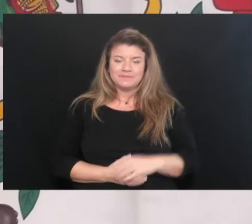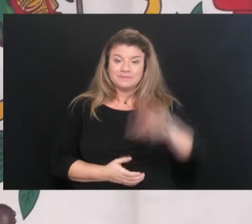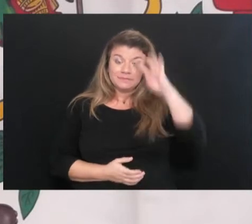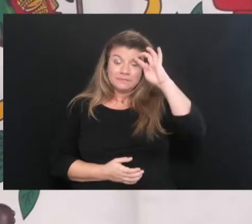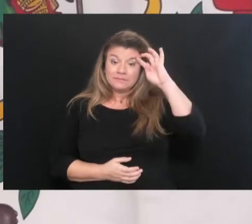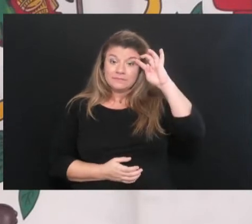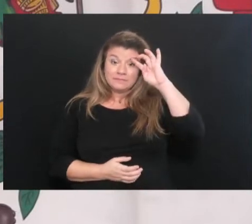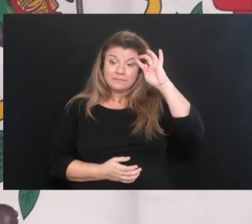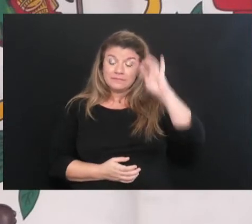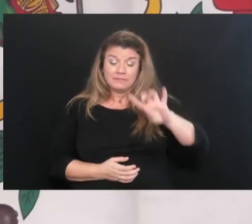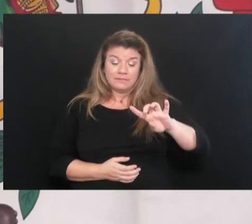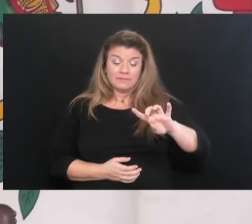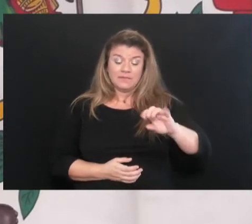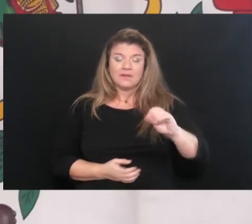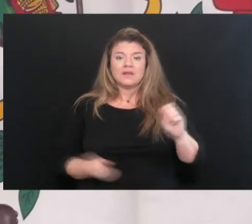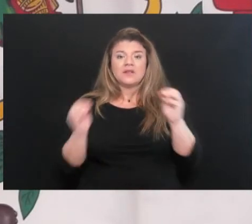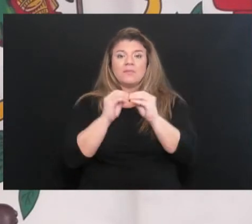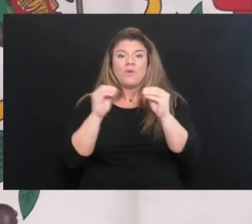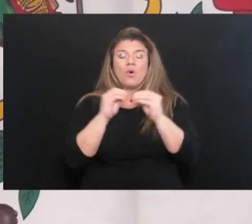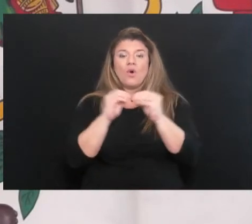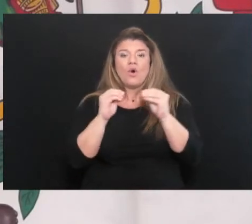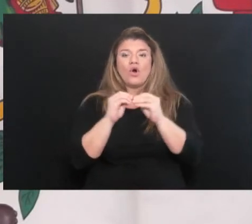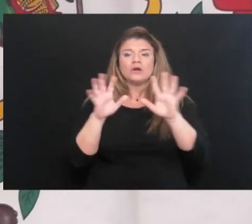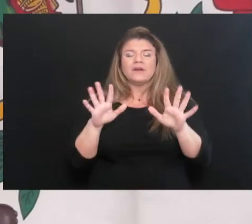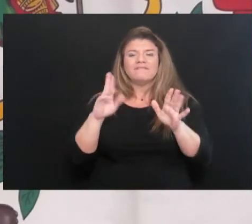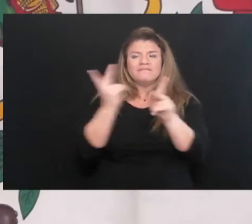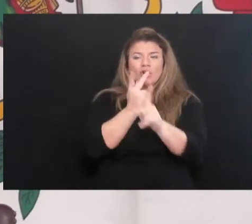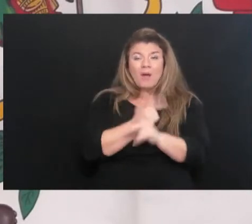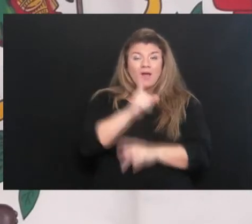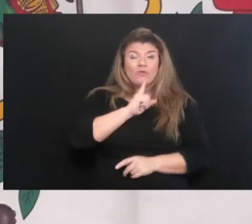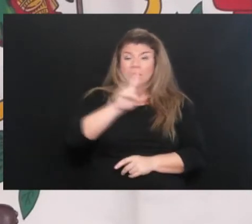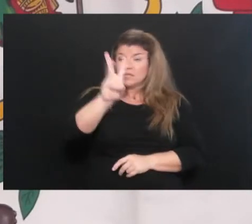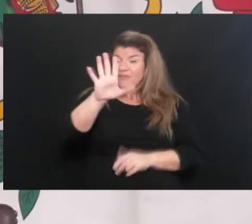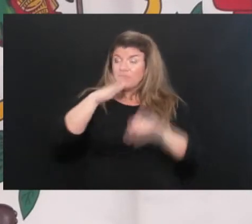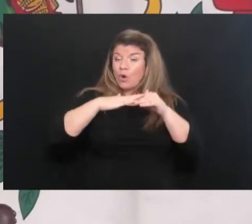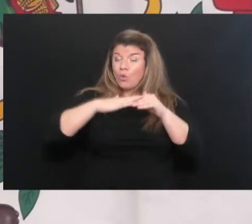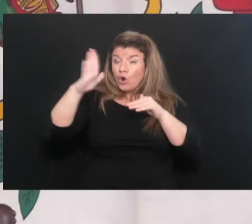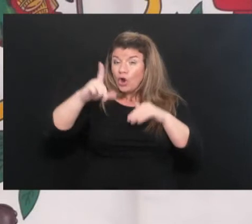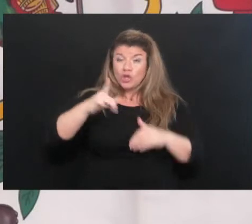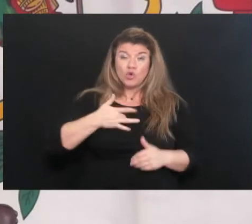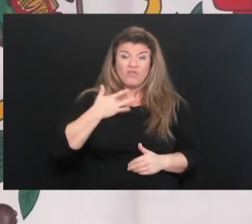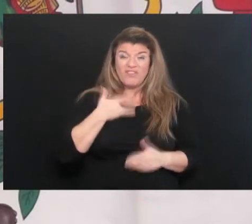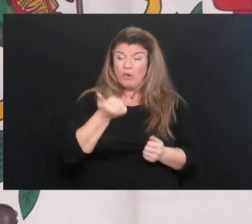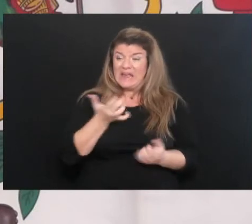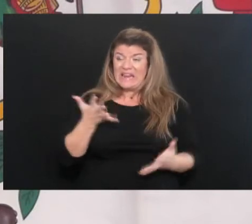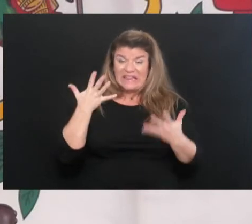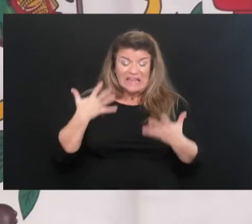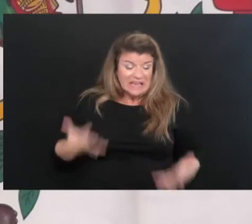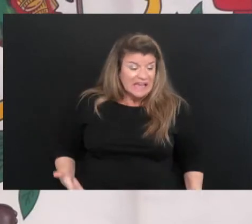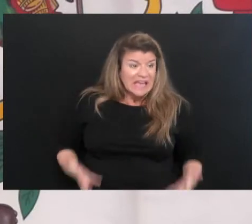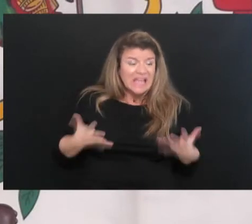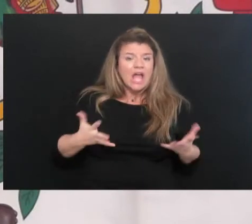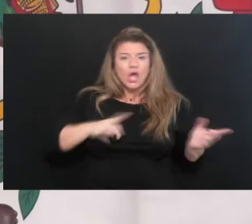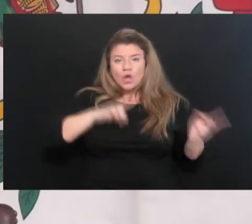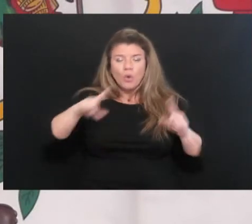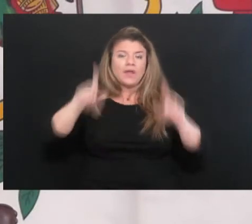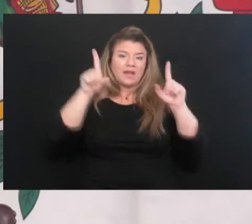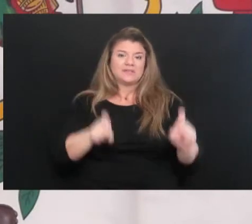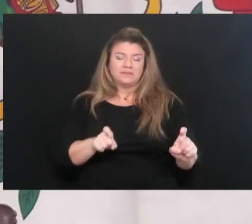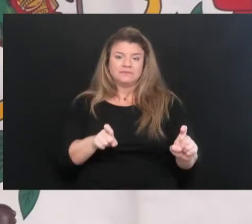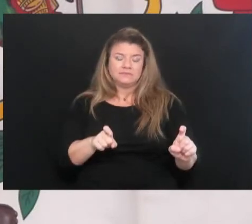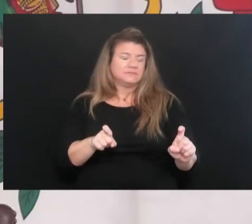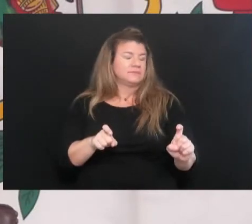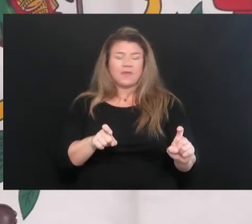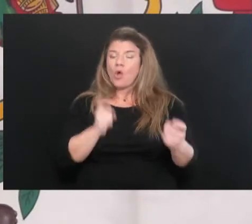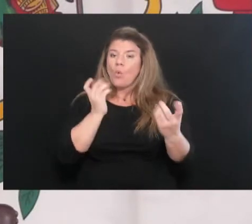Okay, just some more cleanup stuff, from the standpoint if you're 65 and older and you get any symptom at all, please get a test. We're